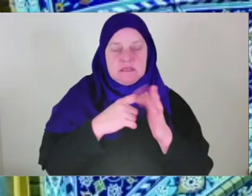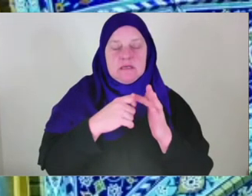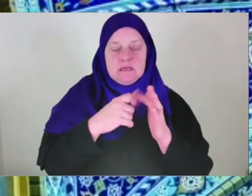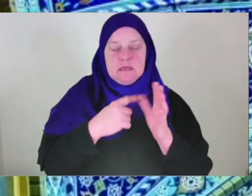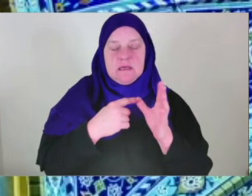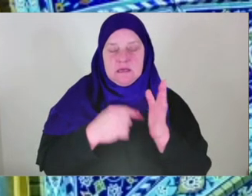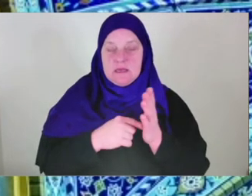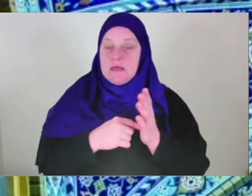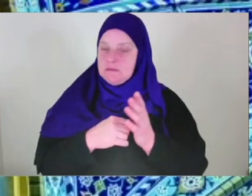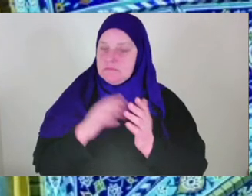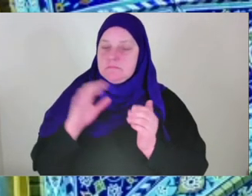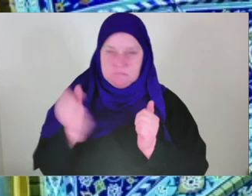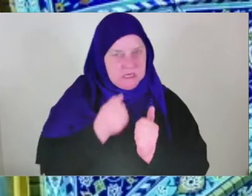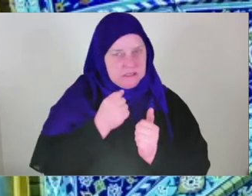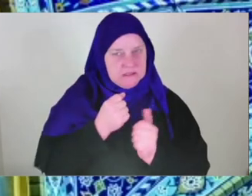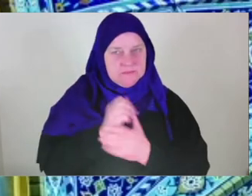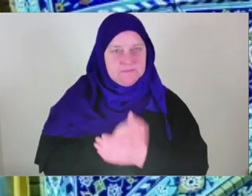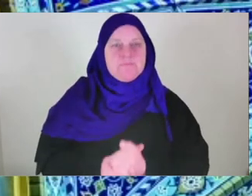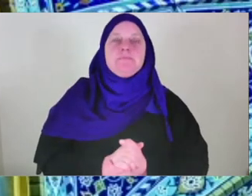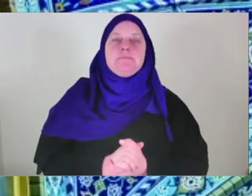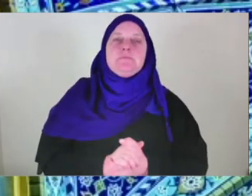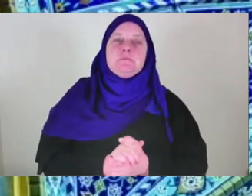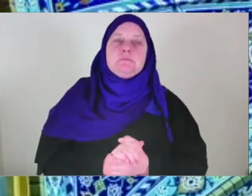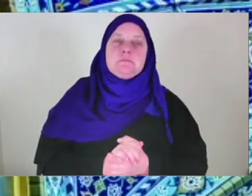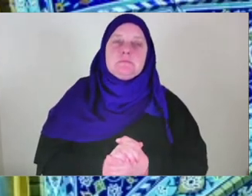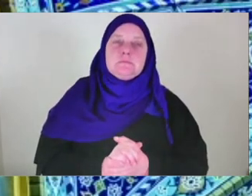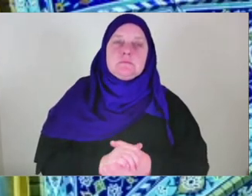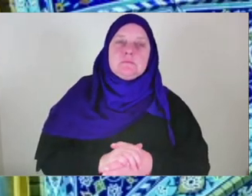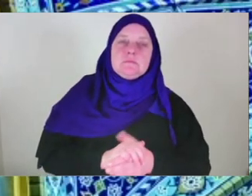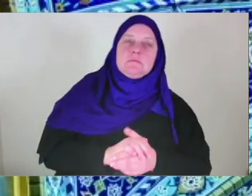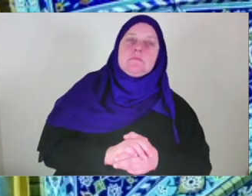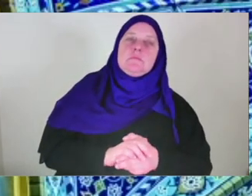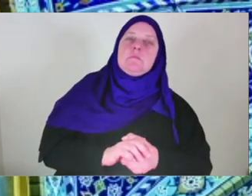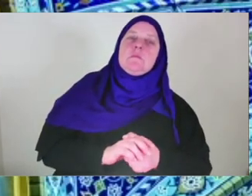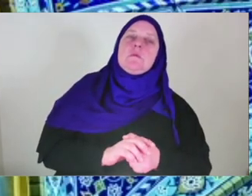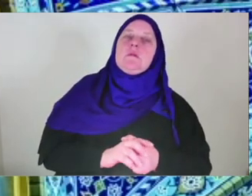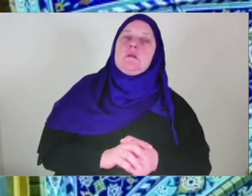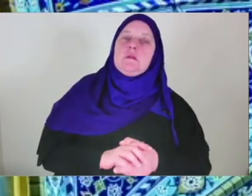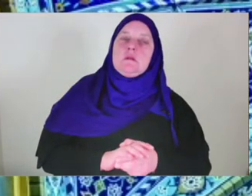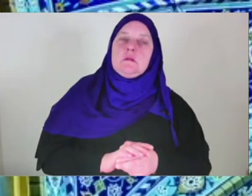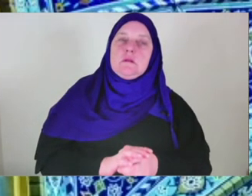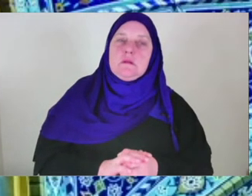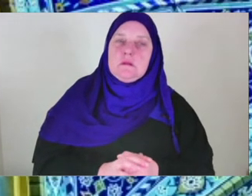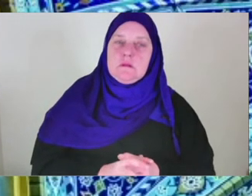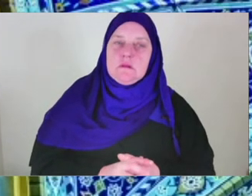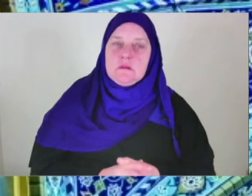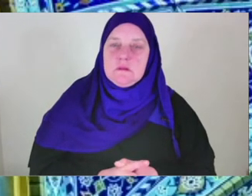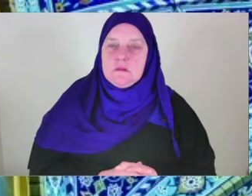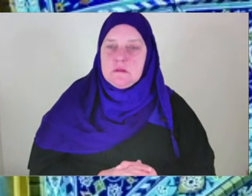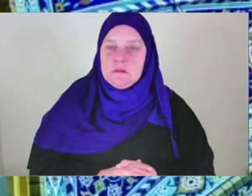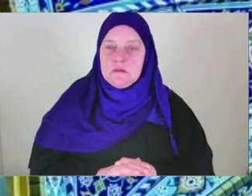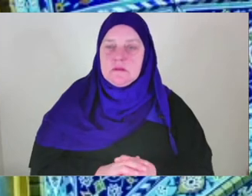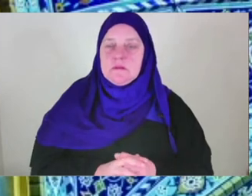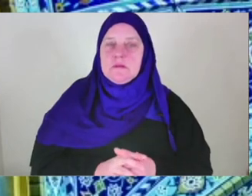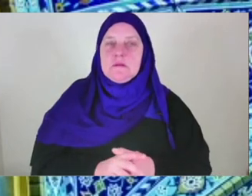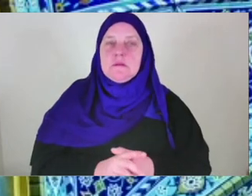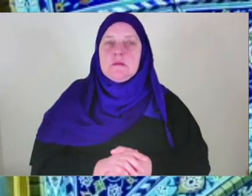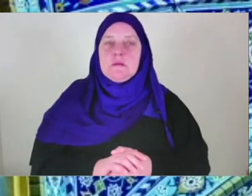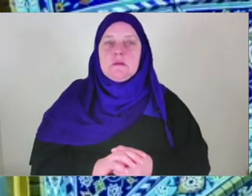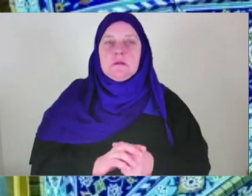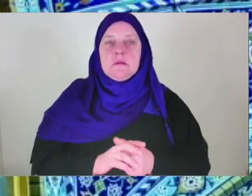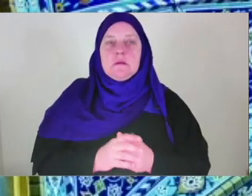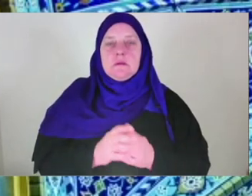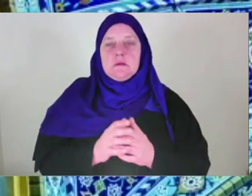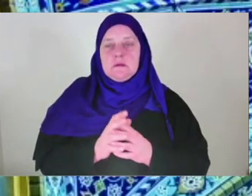that specifies the use of the zakat, also Quran says innama sadaqatu lil fuqarat wal masakin.